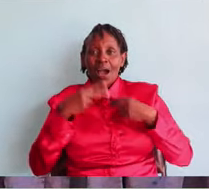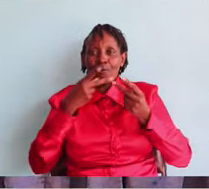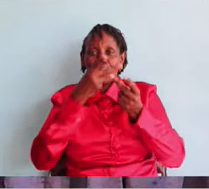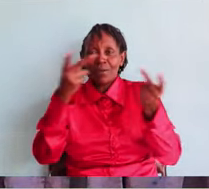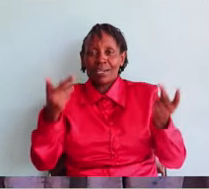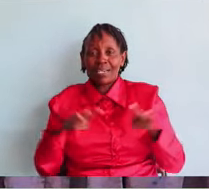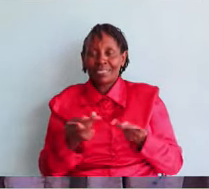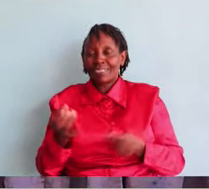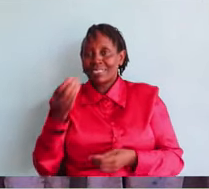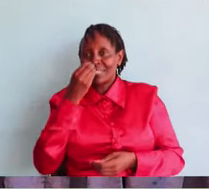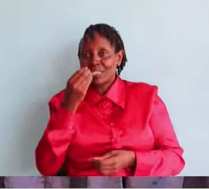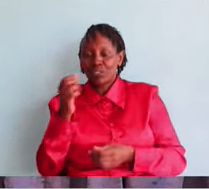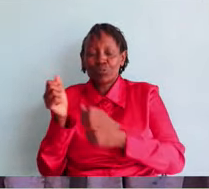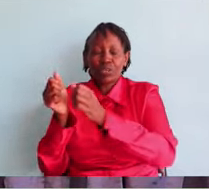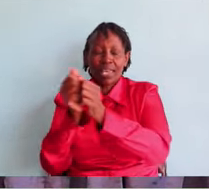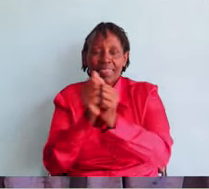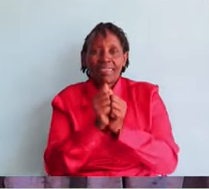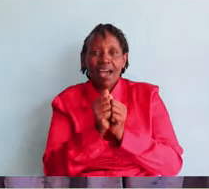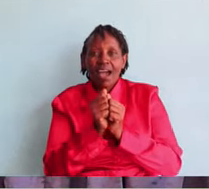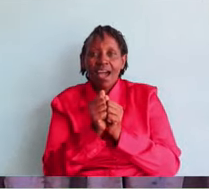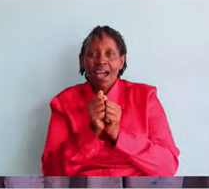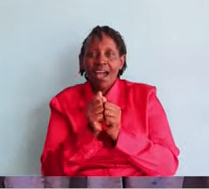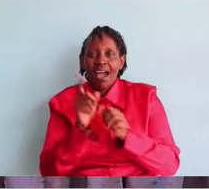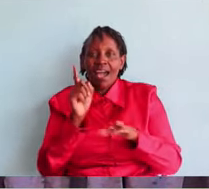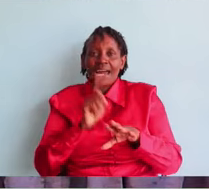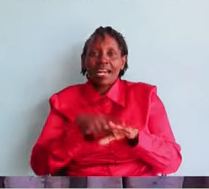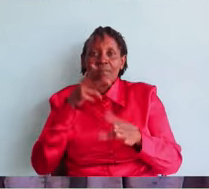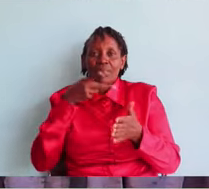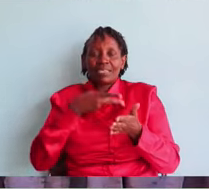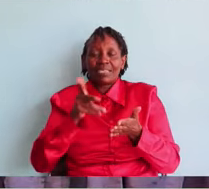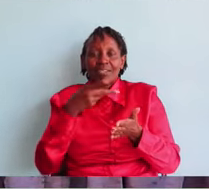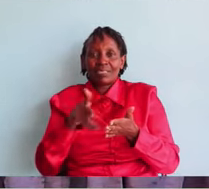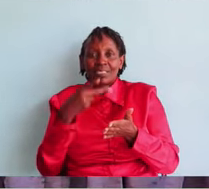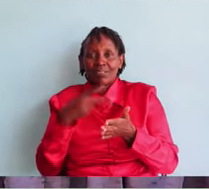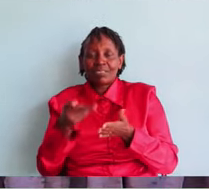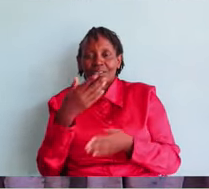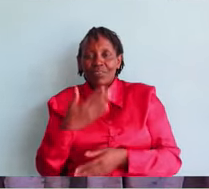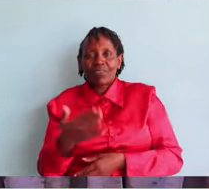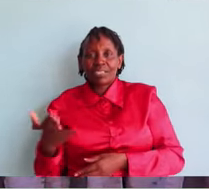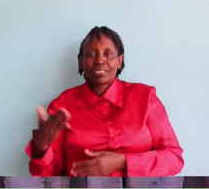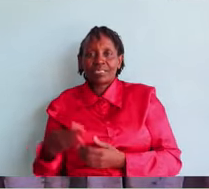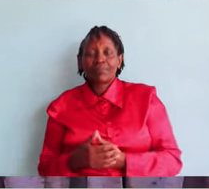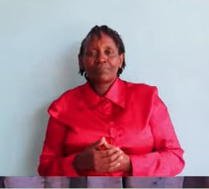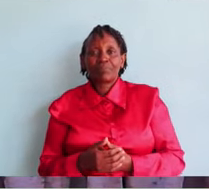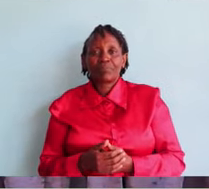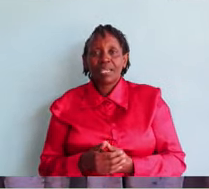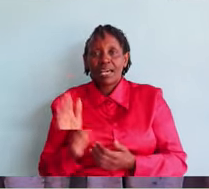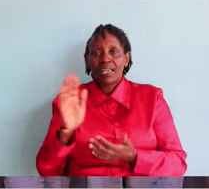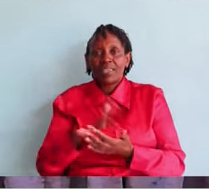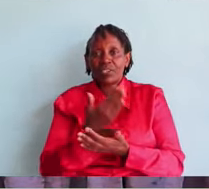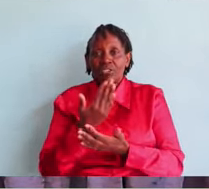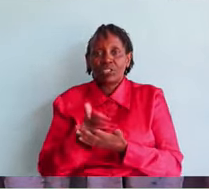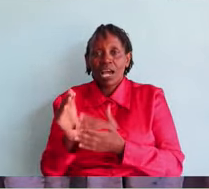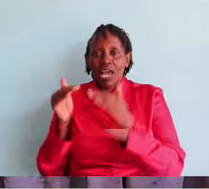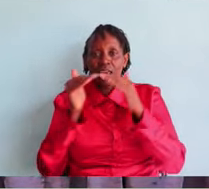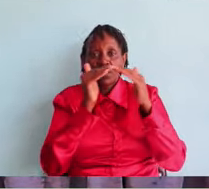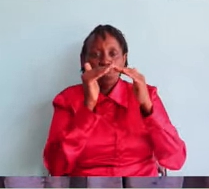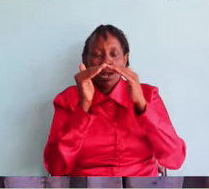together. And when they sell the products that they get from that farm, they share it